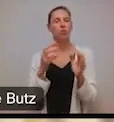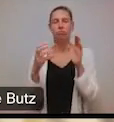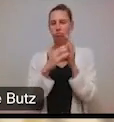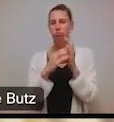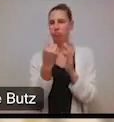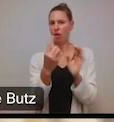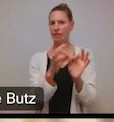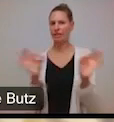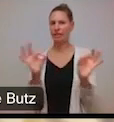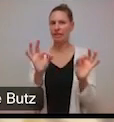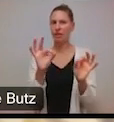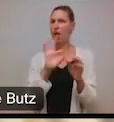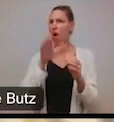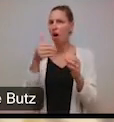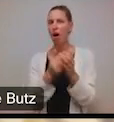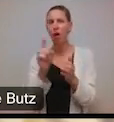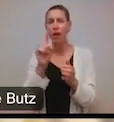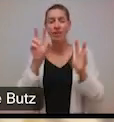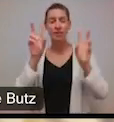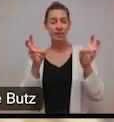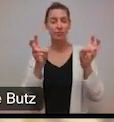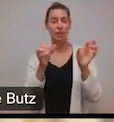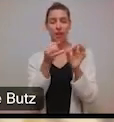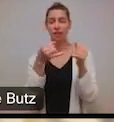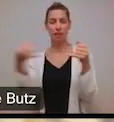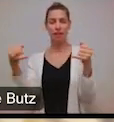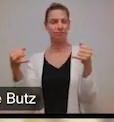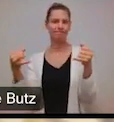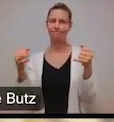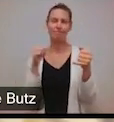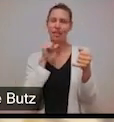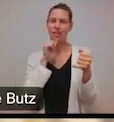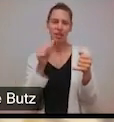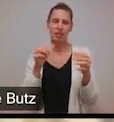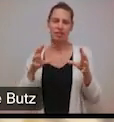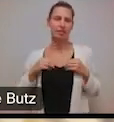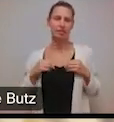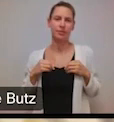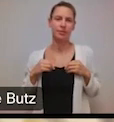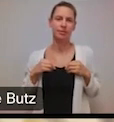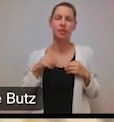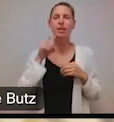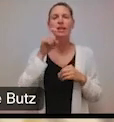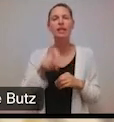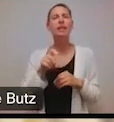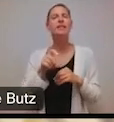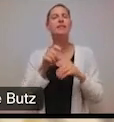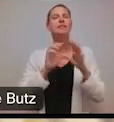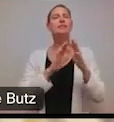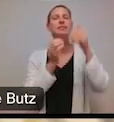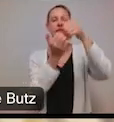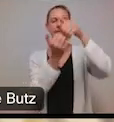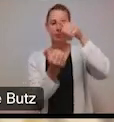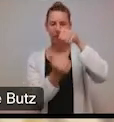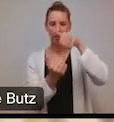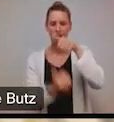line. This is not acceptable. There needs to be specific sections to your email to show that